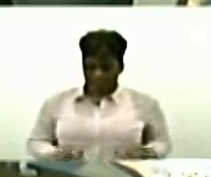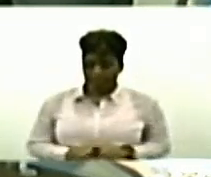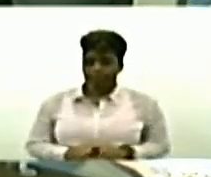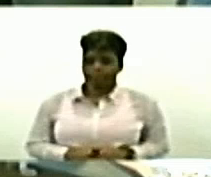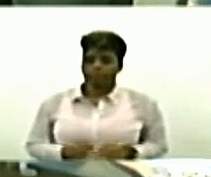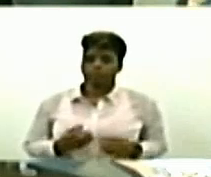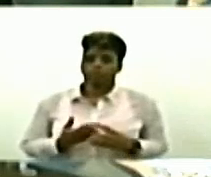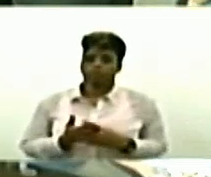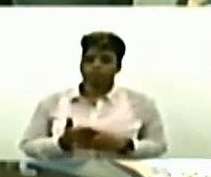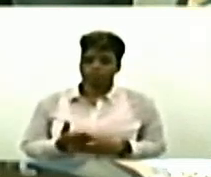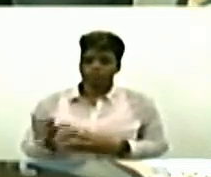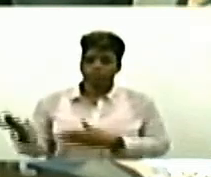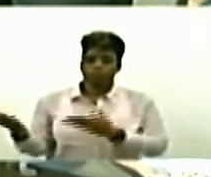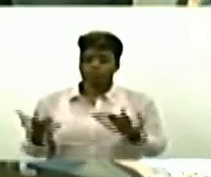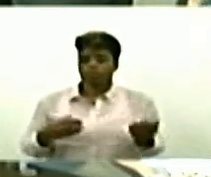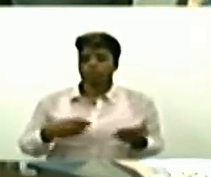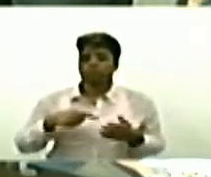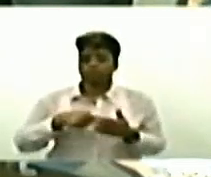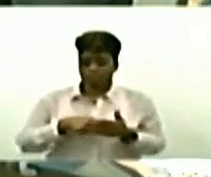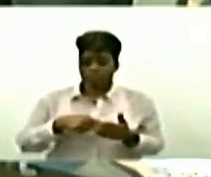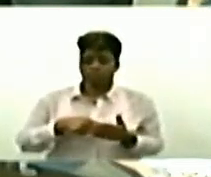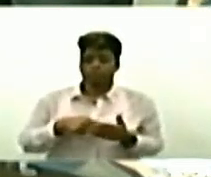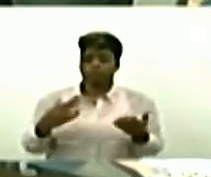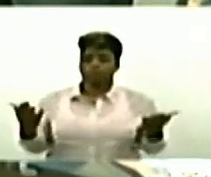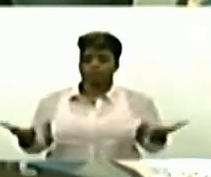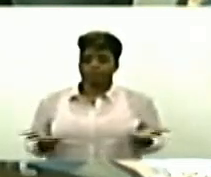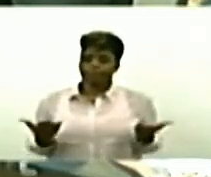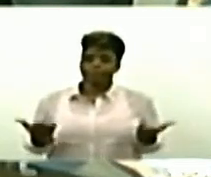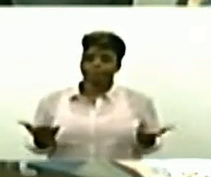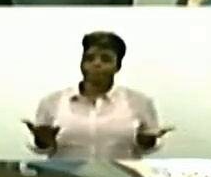us to this place. If